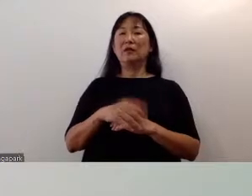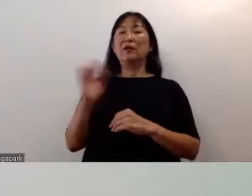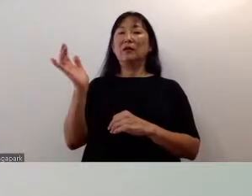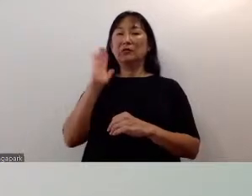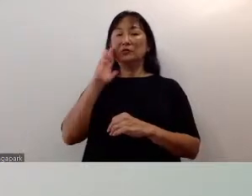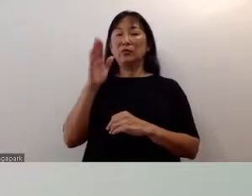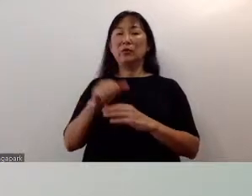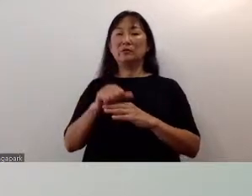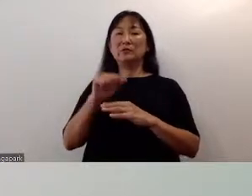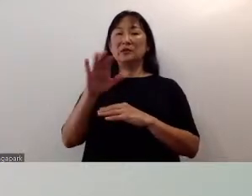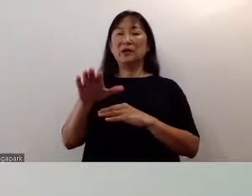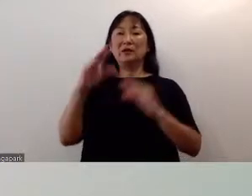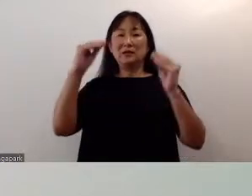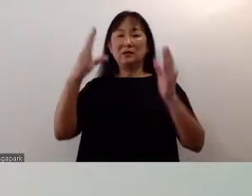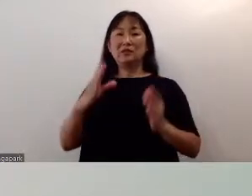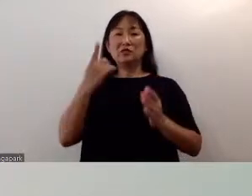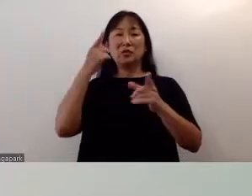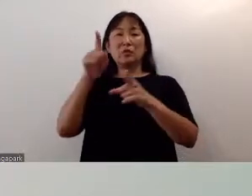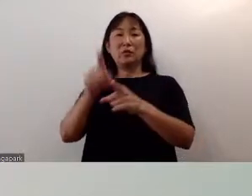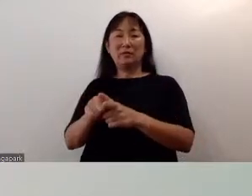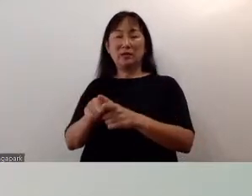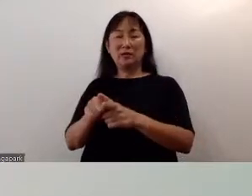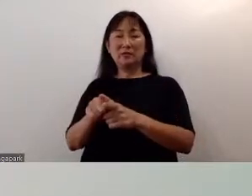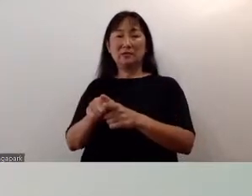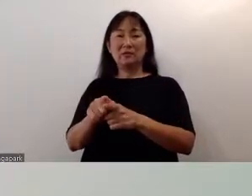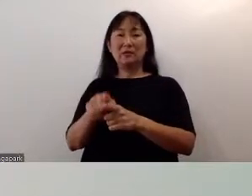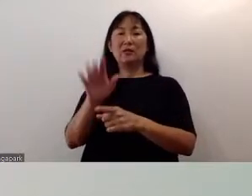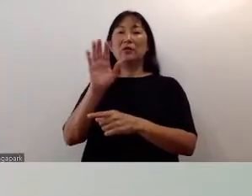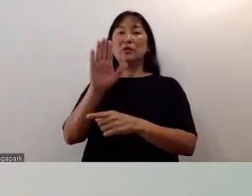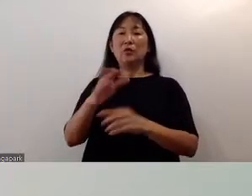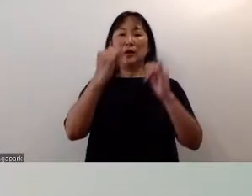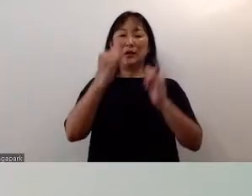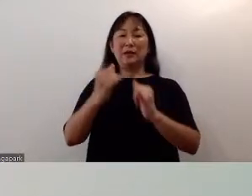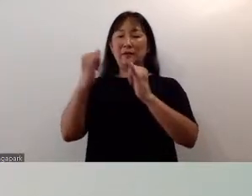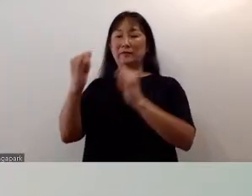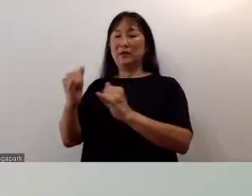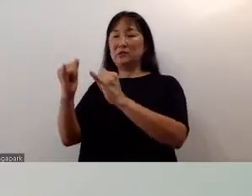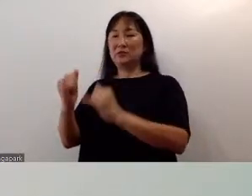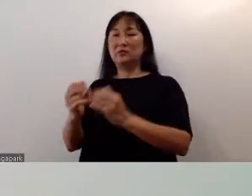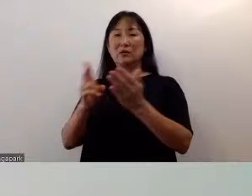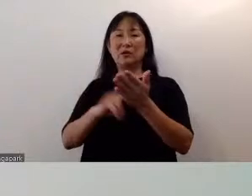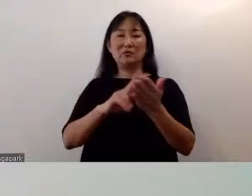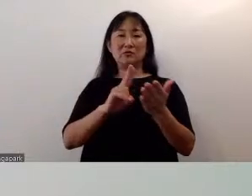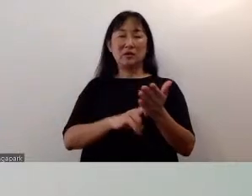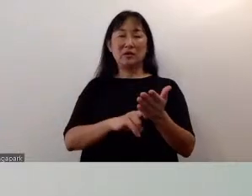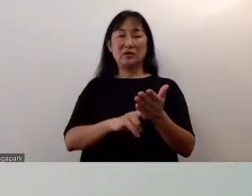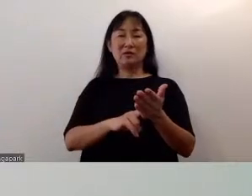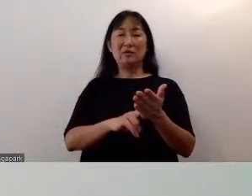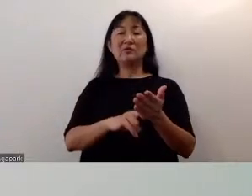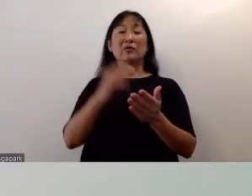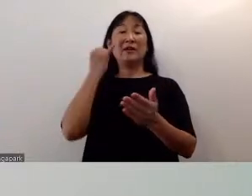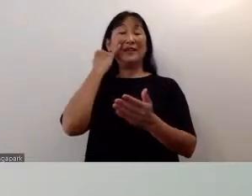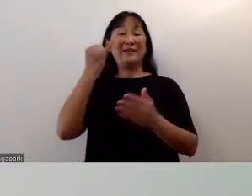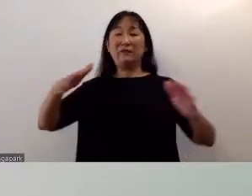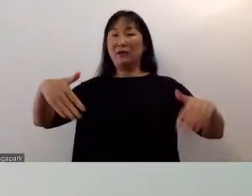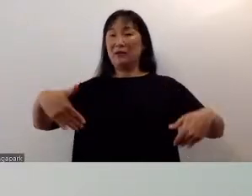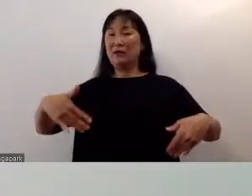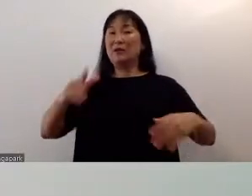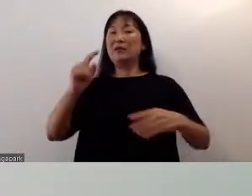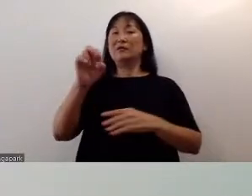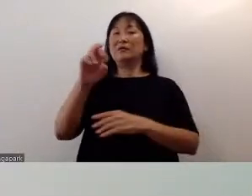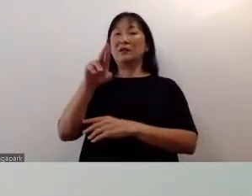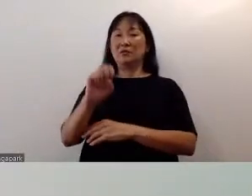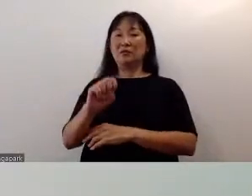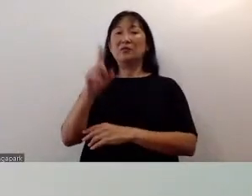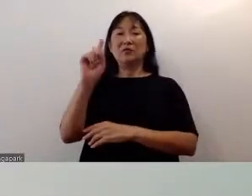you your teacher agreements, essentially your individual contract. Each year until you're tenured, you sign one of those, confirming that you